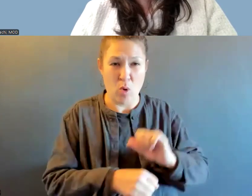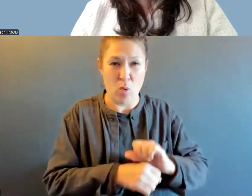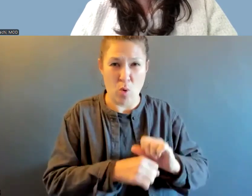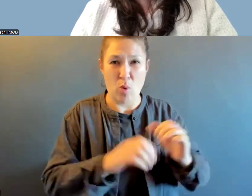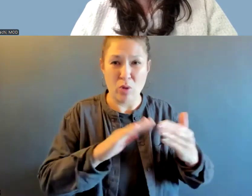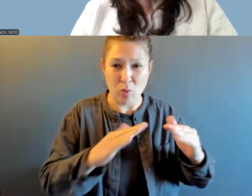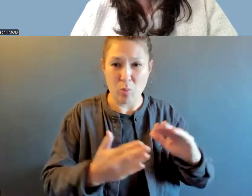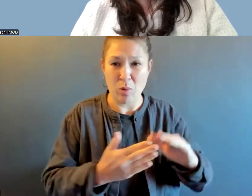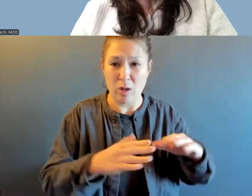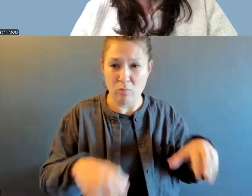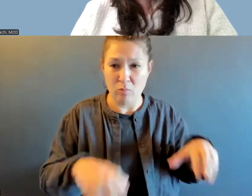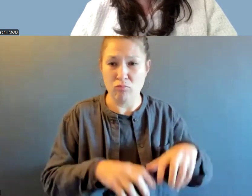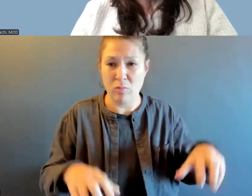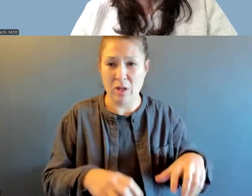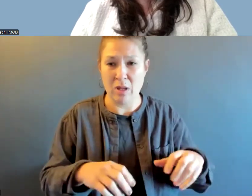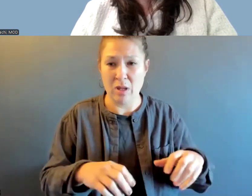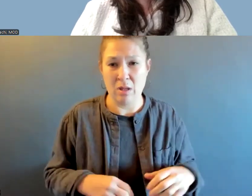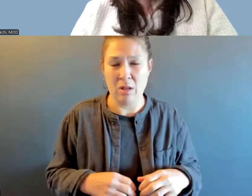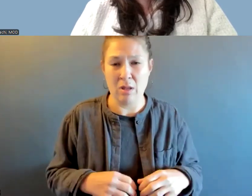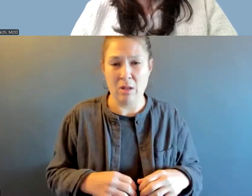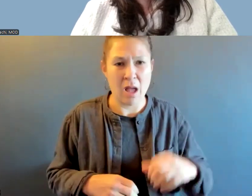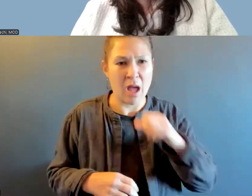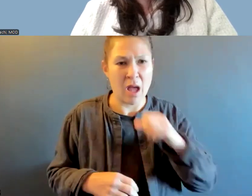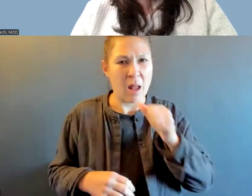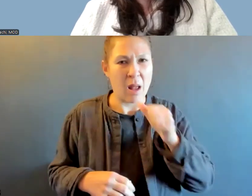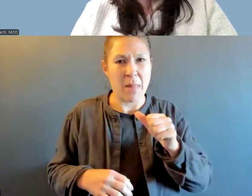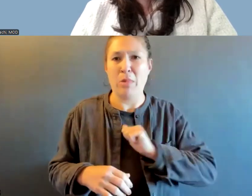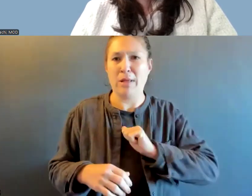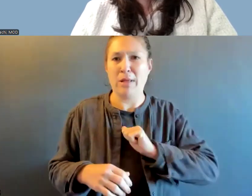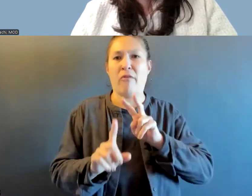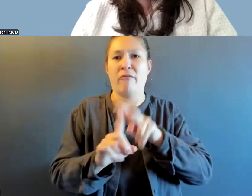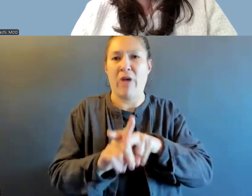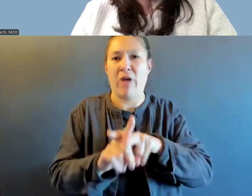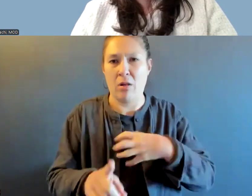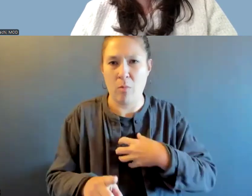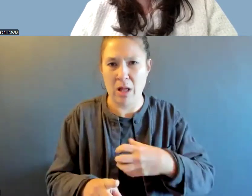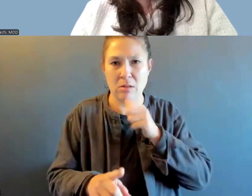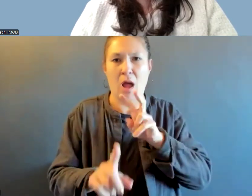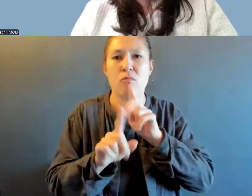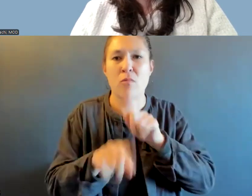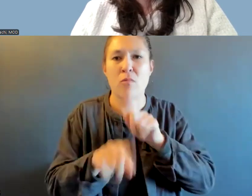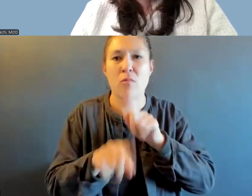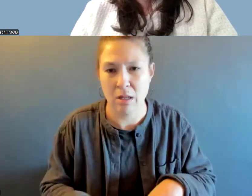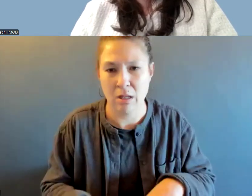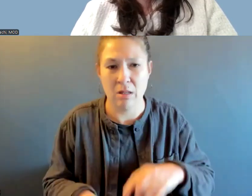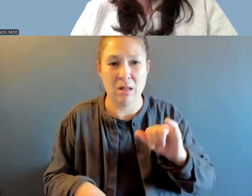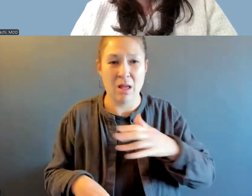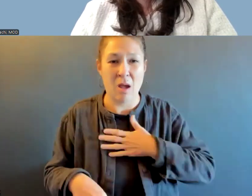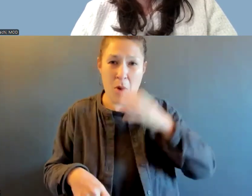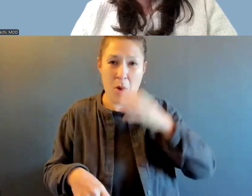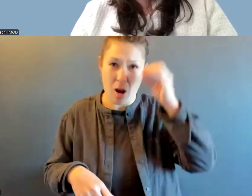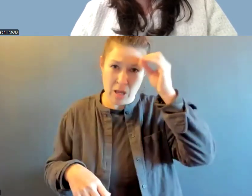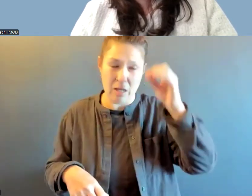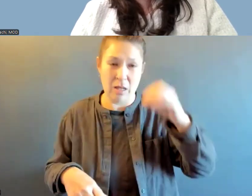not reactively or filing complaints. But that's just my opinion. And I think, as a public body,